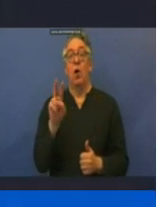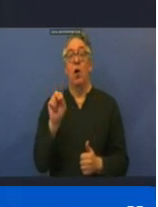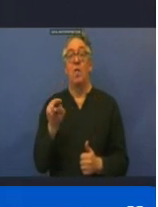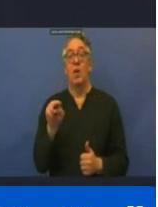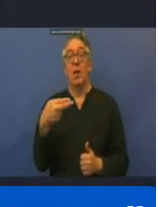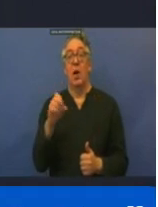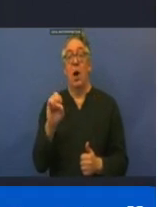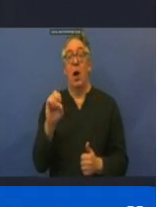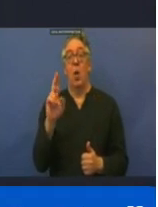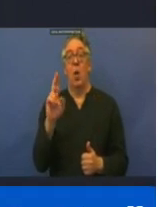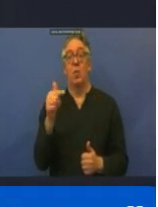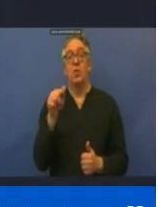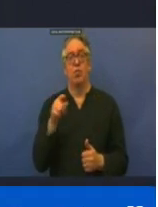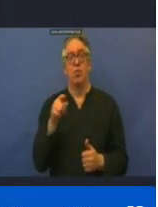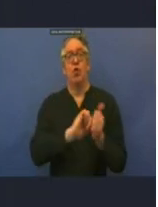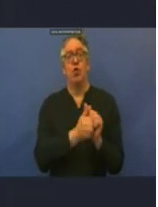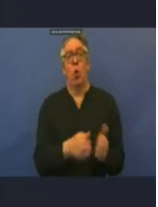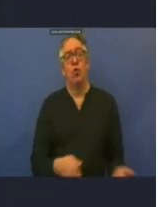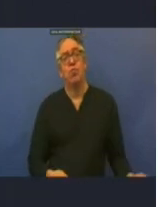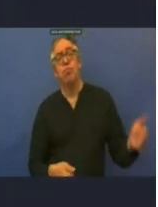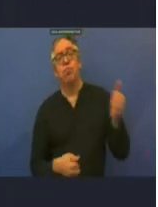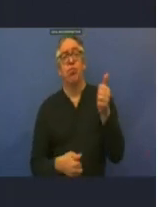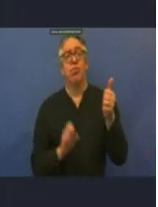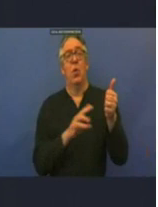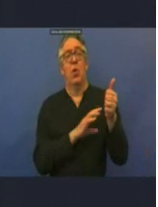European Commission. Thanks a lot, and have a nice break.